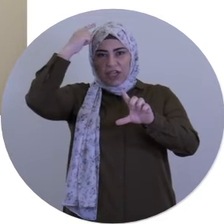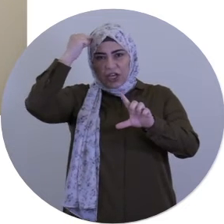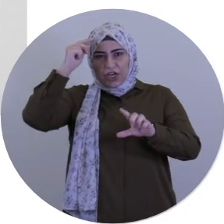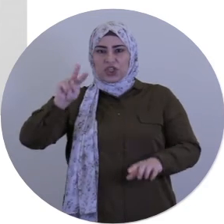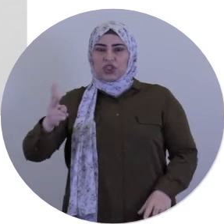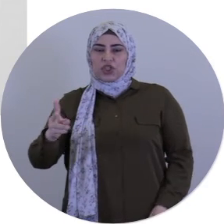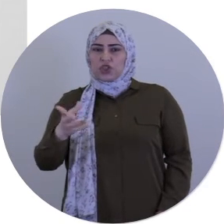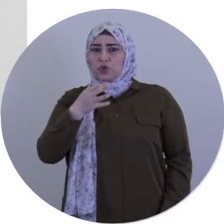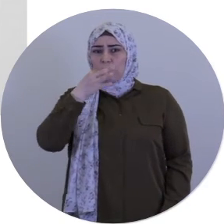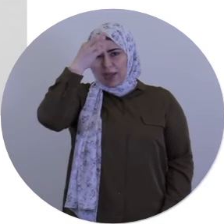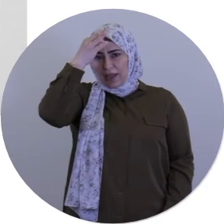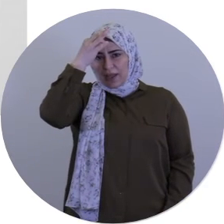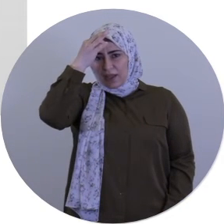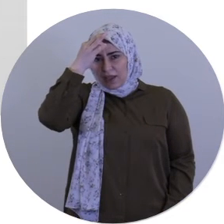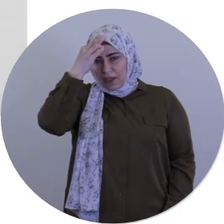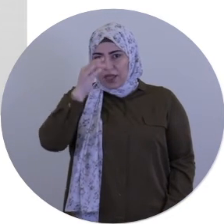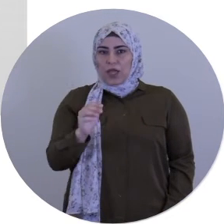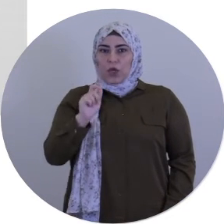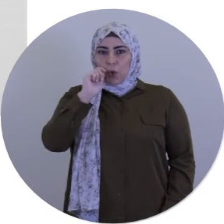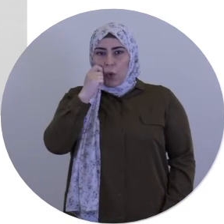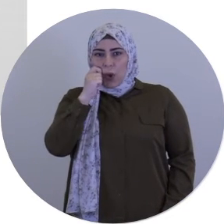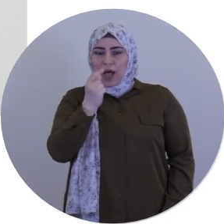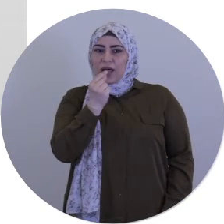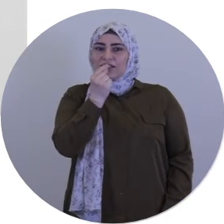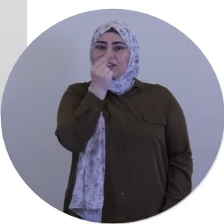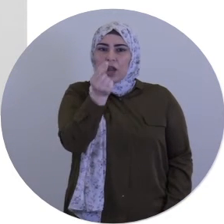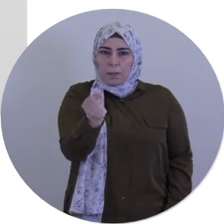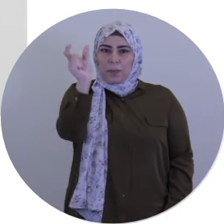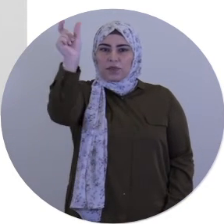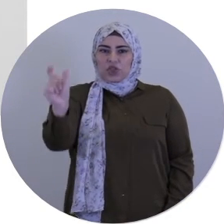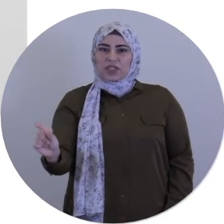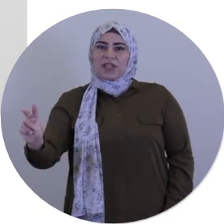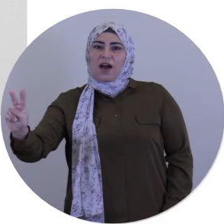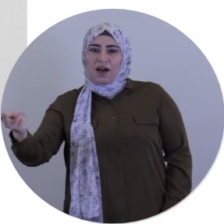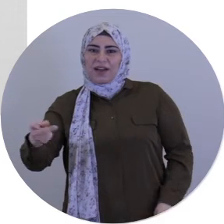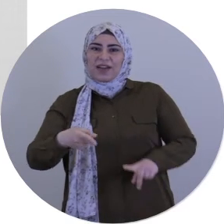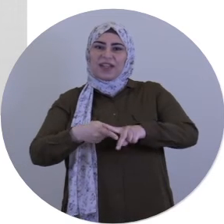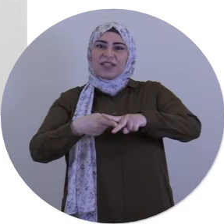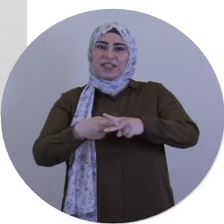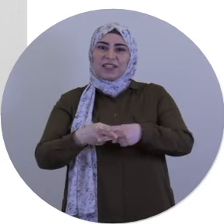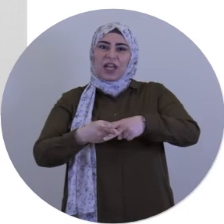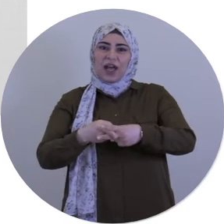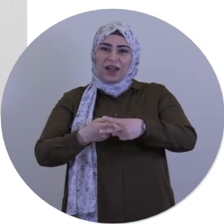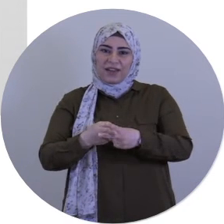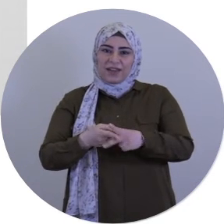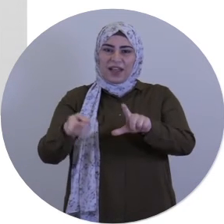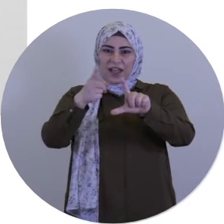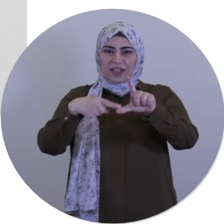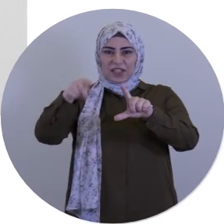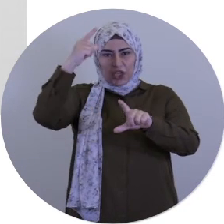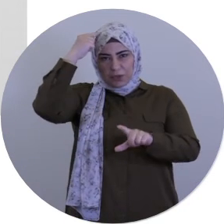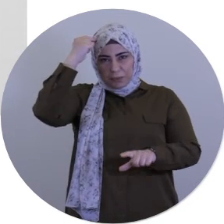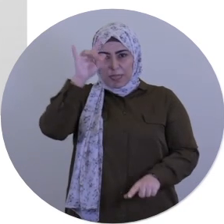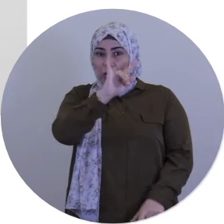correct. John had his tire changed means that someone else changed it for him. Maybe a technician, someone